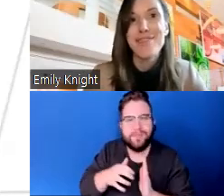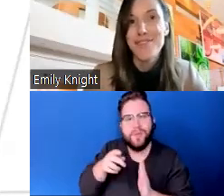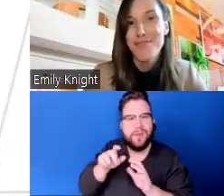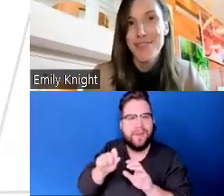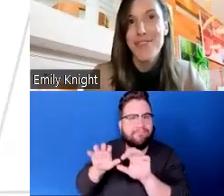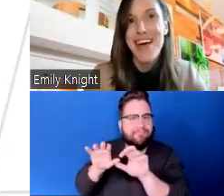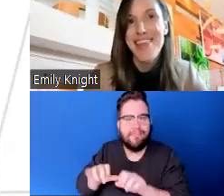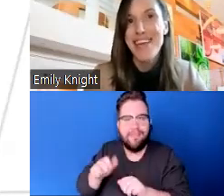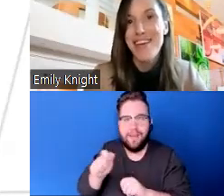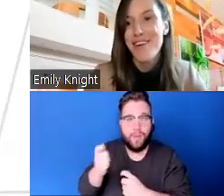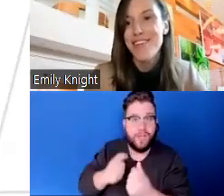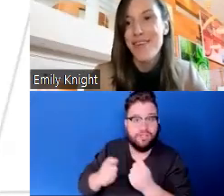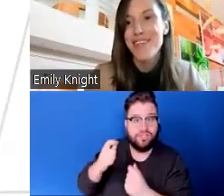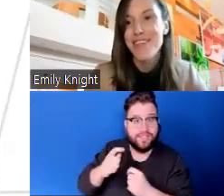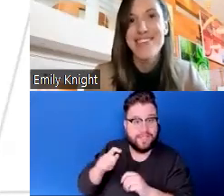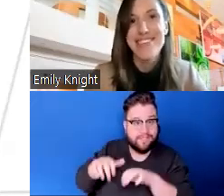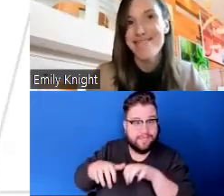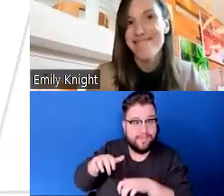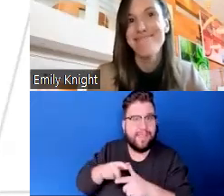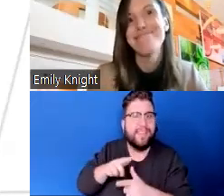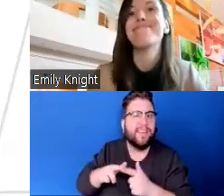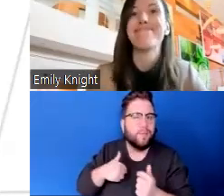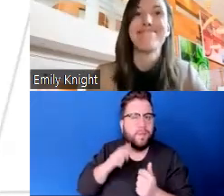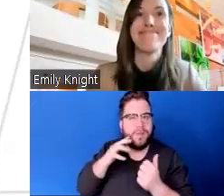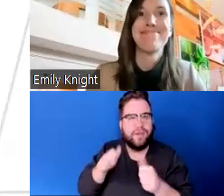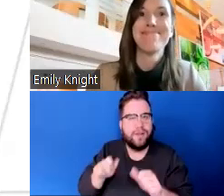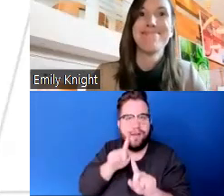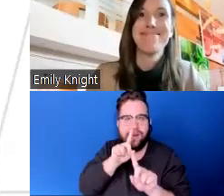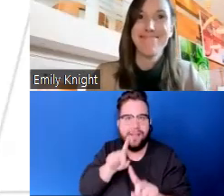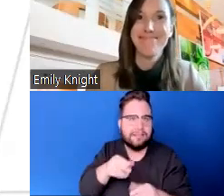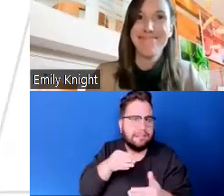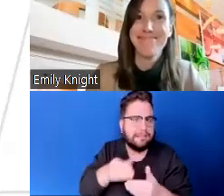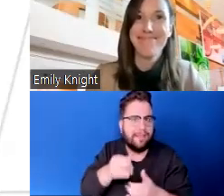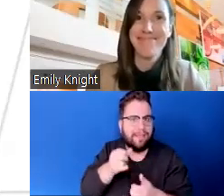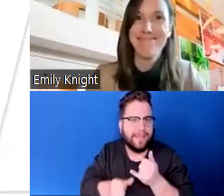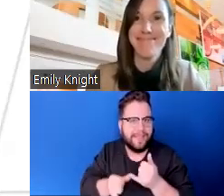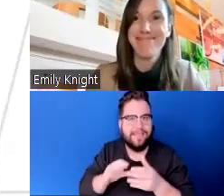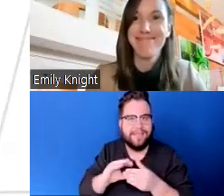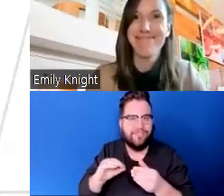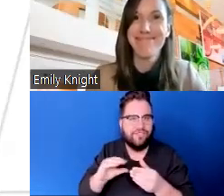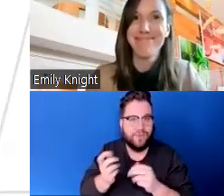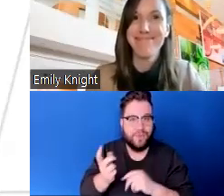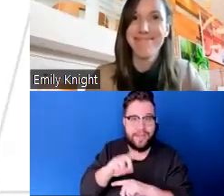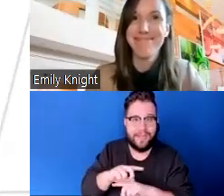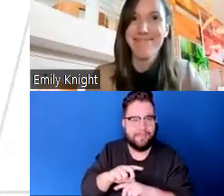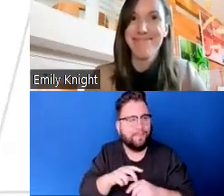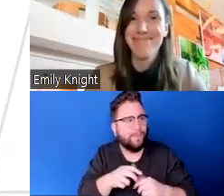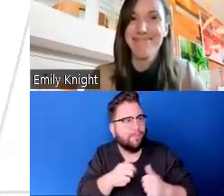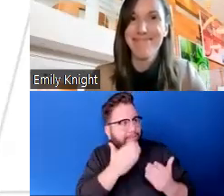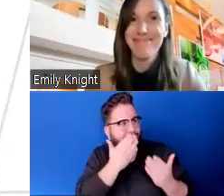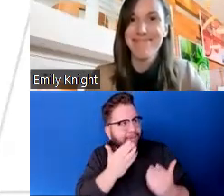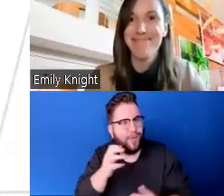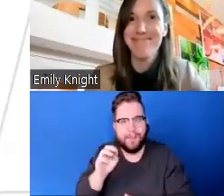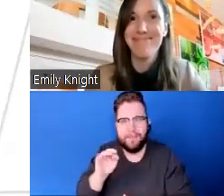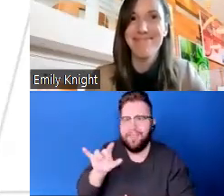today. So with that, thank you for your time and attention. So thank you very much, Emily. That was